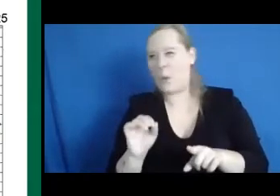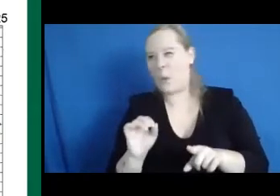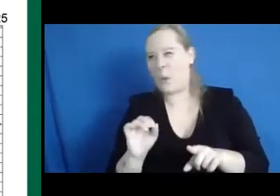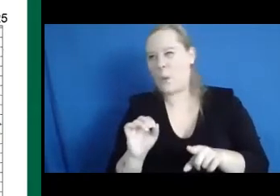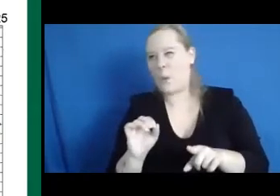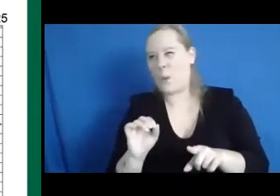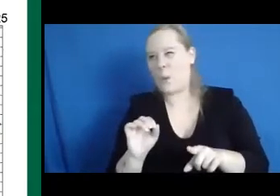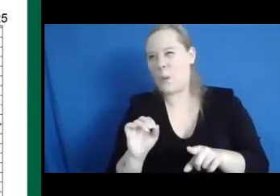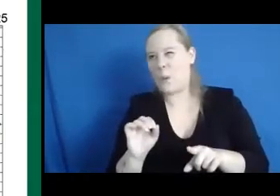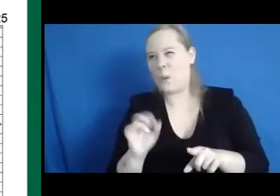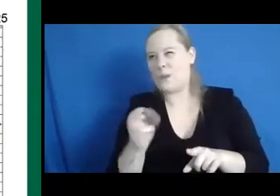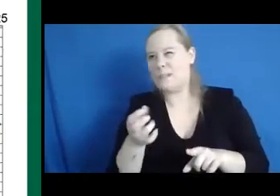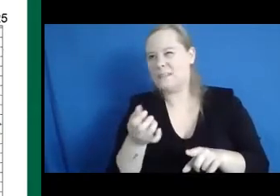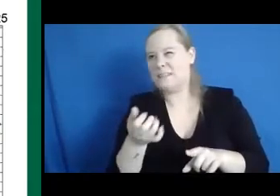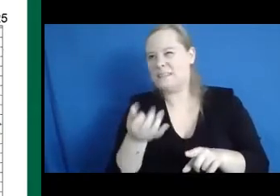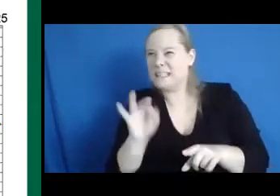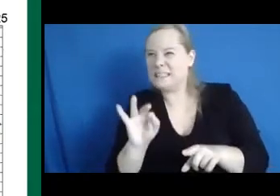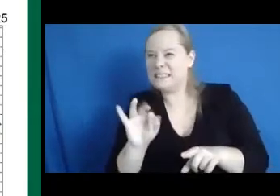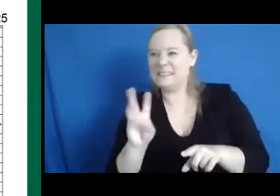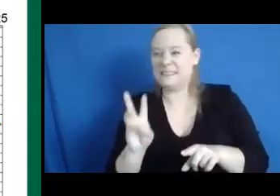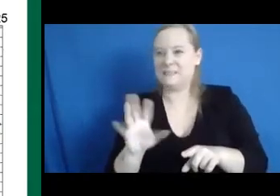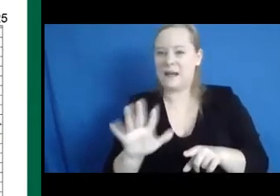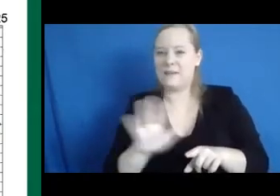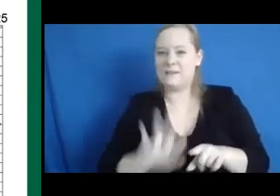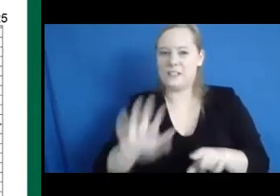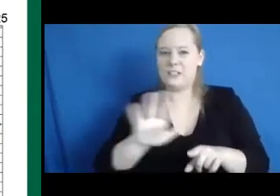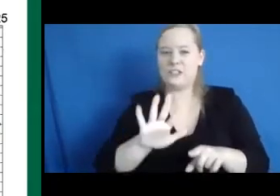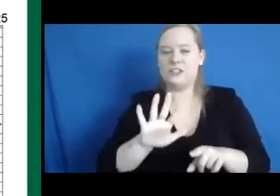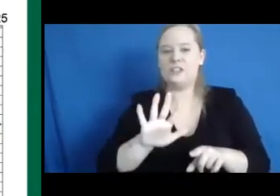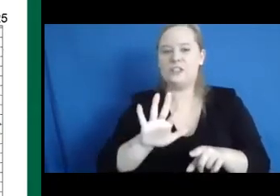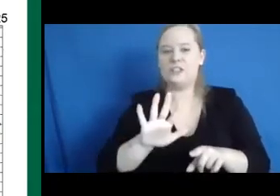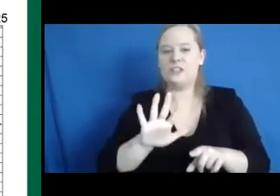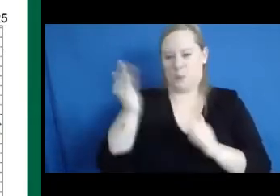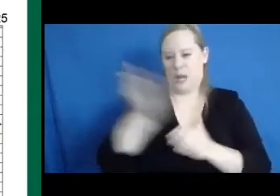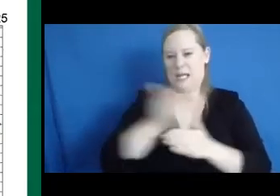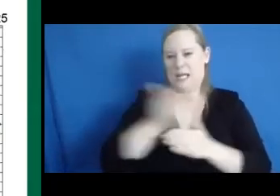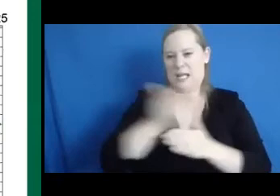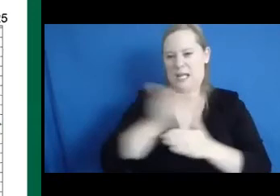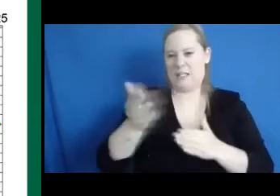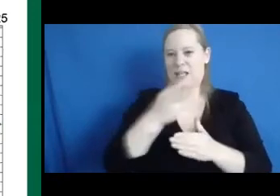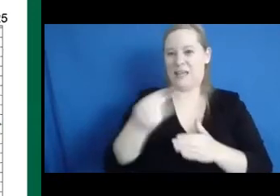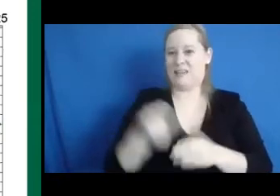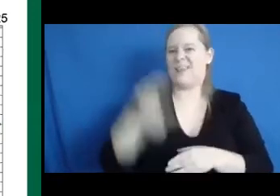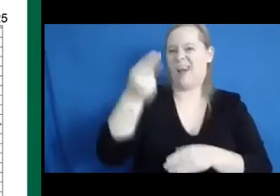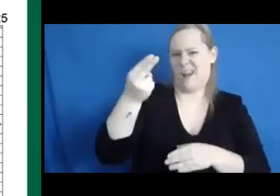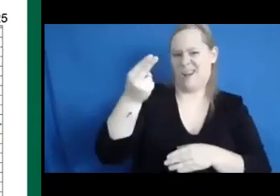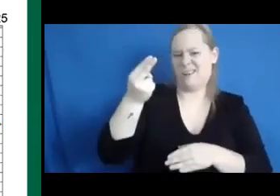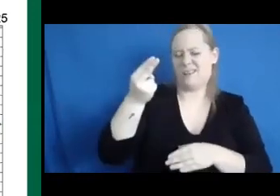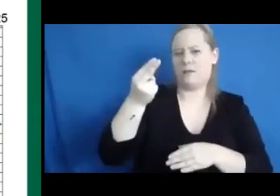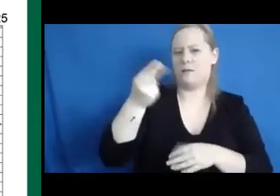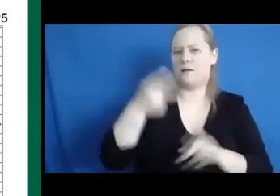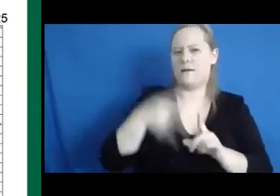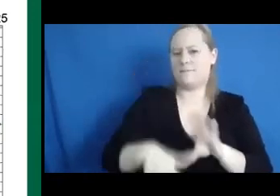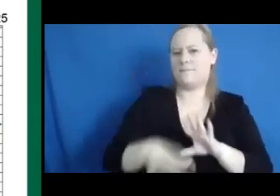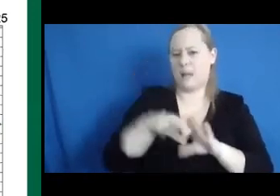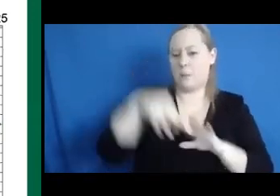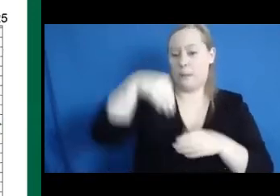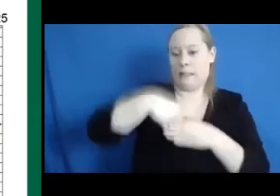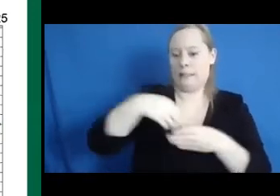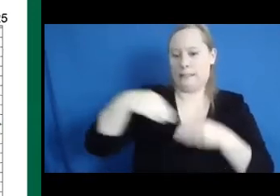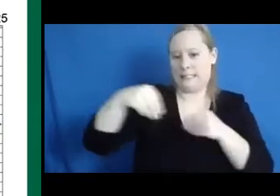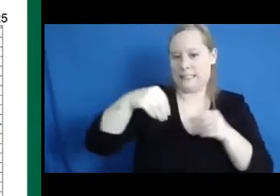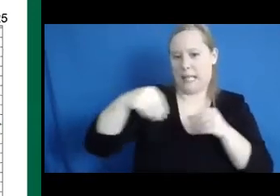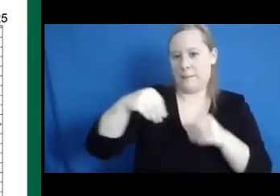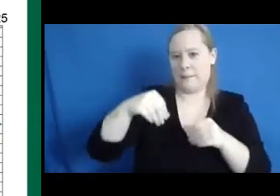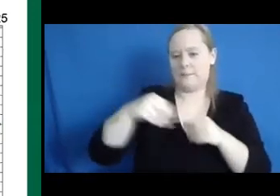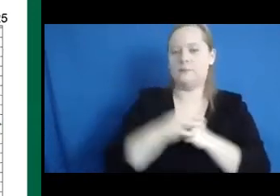1965 or so range, and you actually have some relatively high concentrations found in these sediments. And what